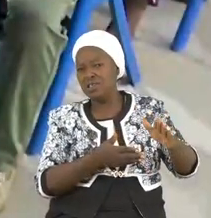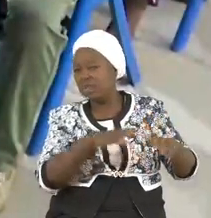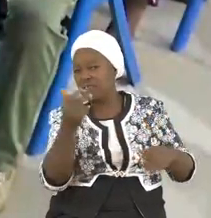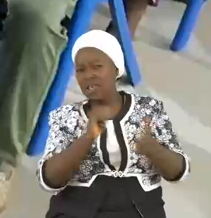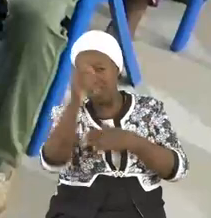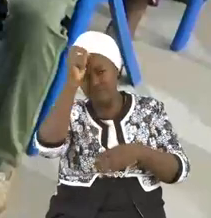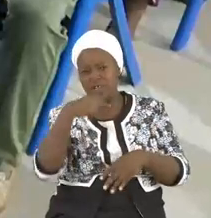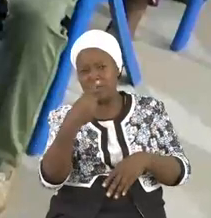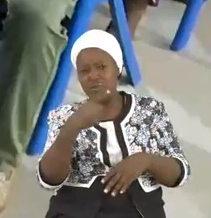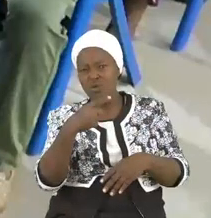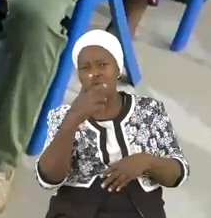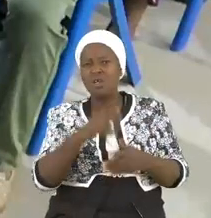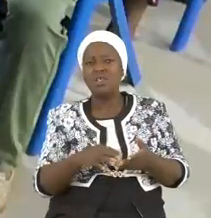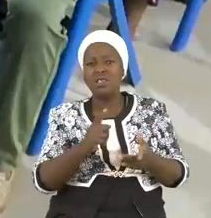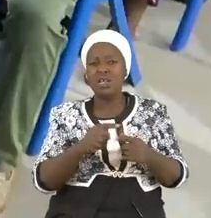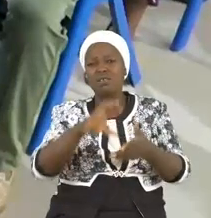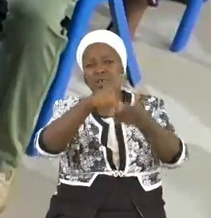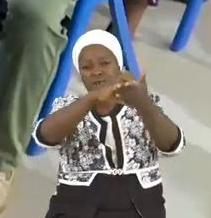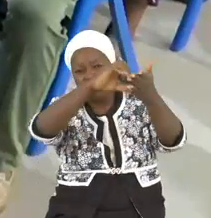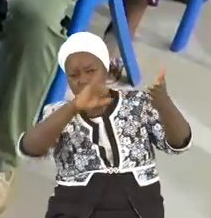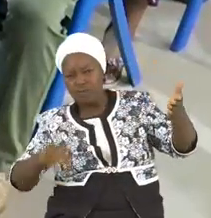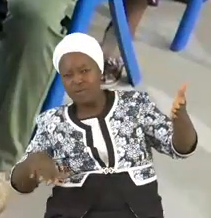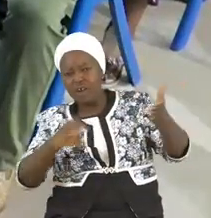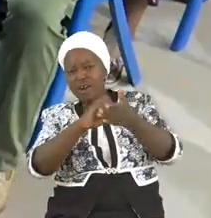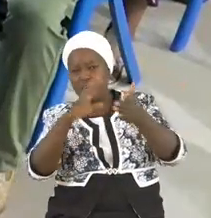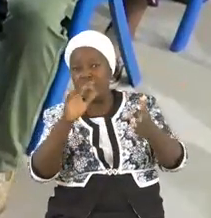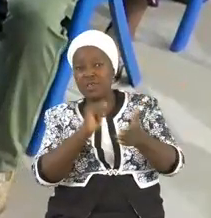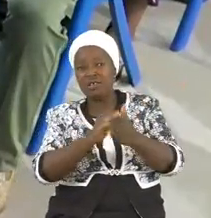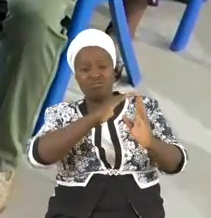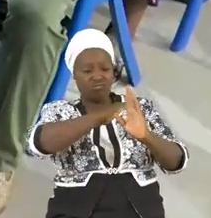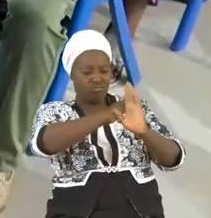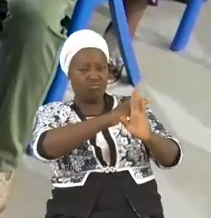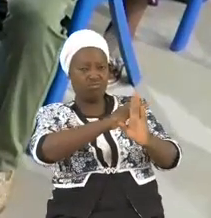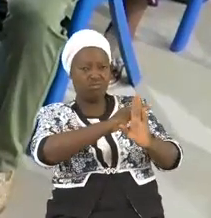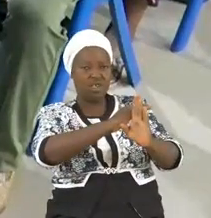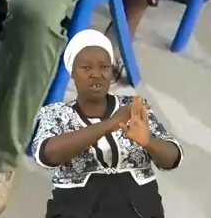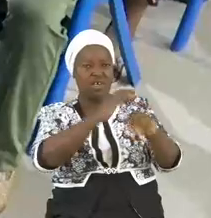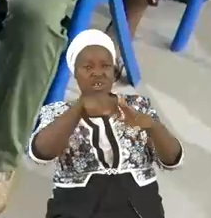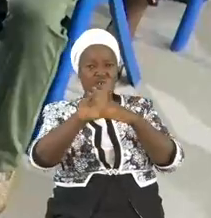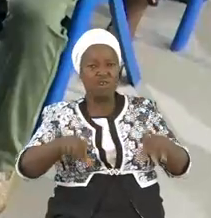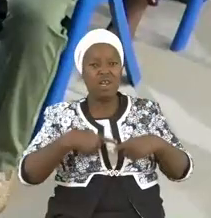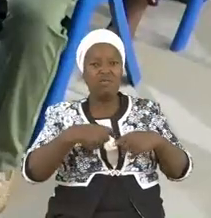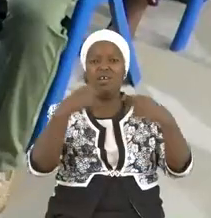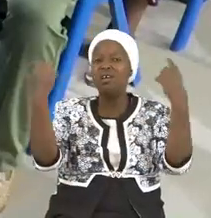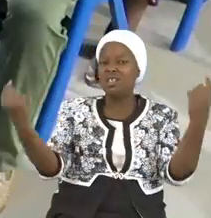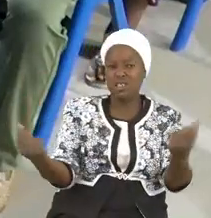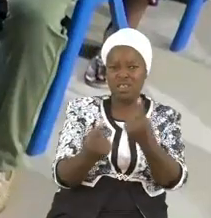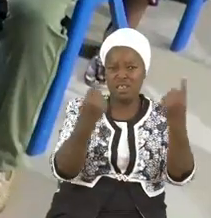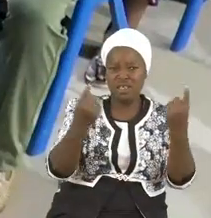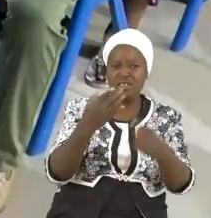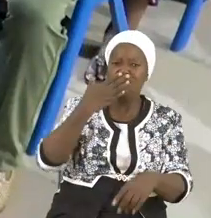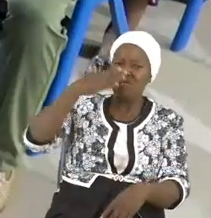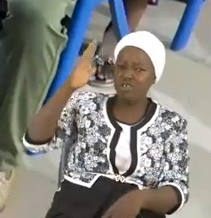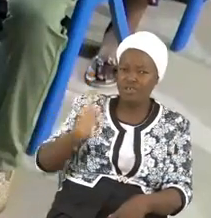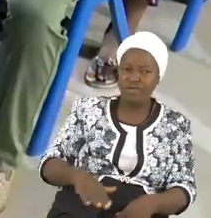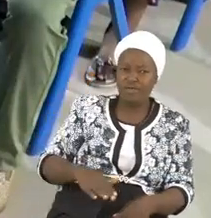in your life. Sin, evil, transgression,